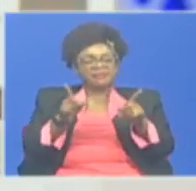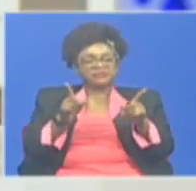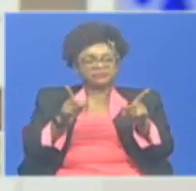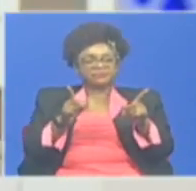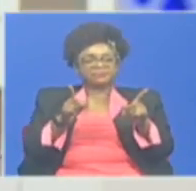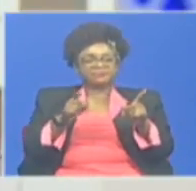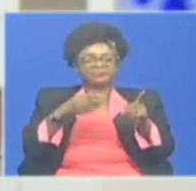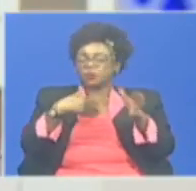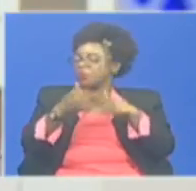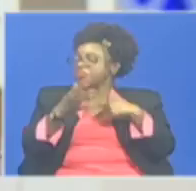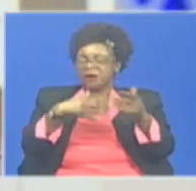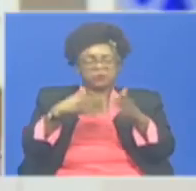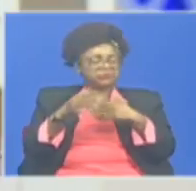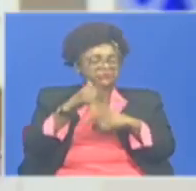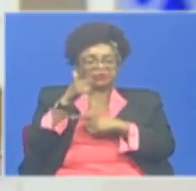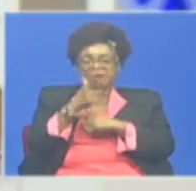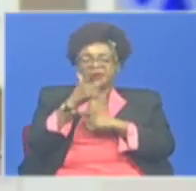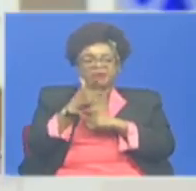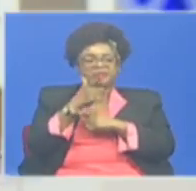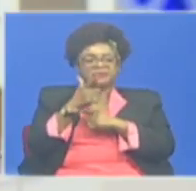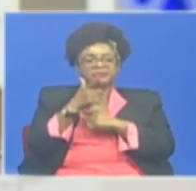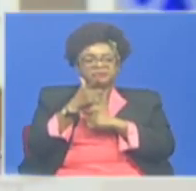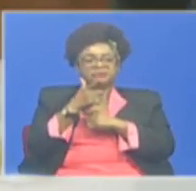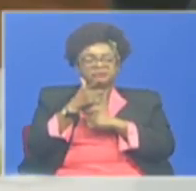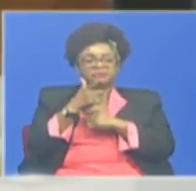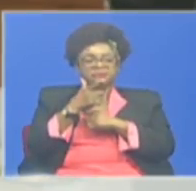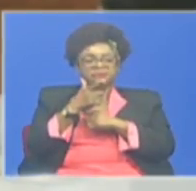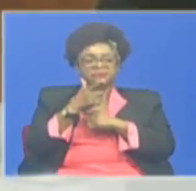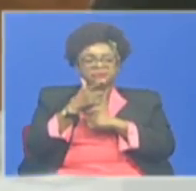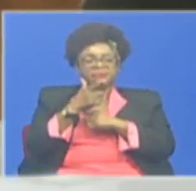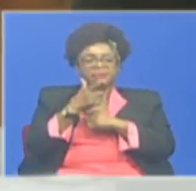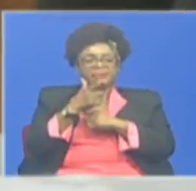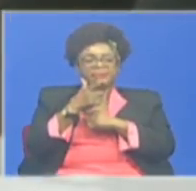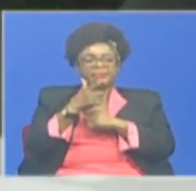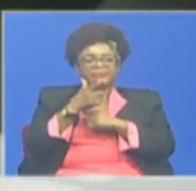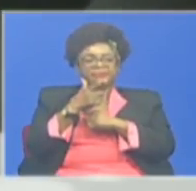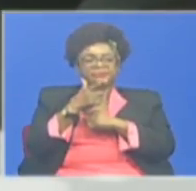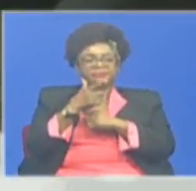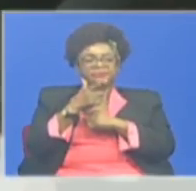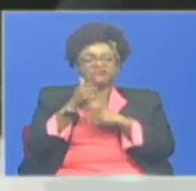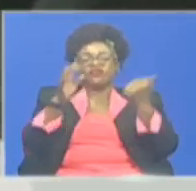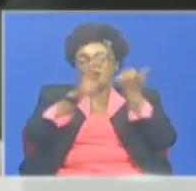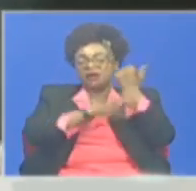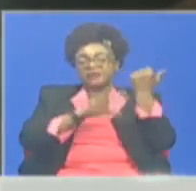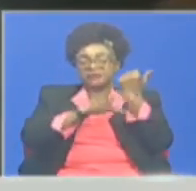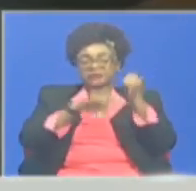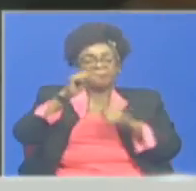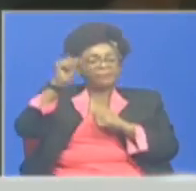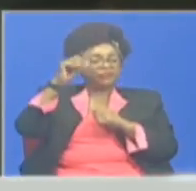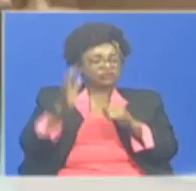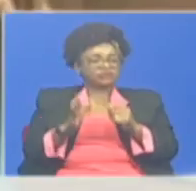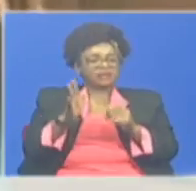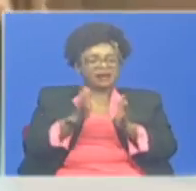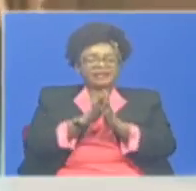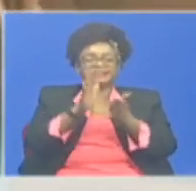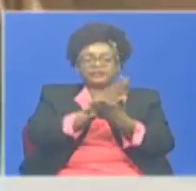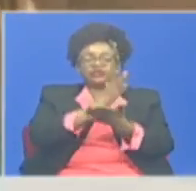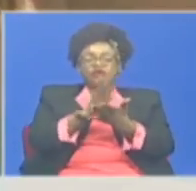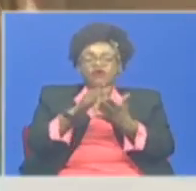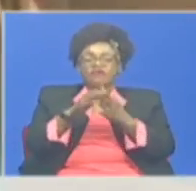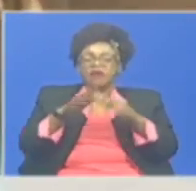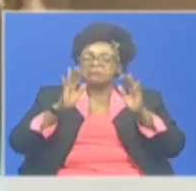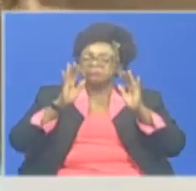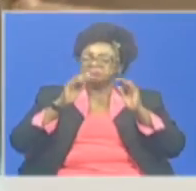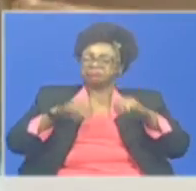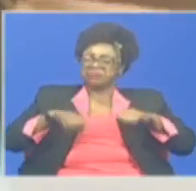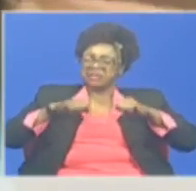without cameras. Without cameras. For the country's politicians and sections of prominent people,